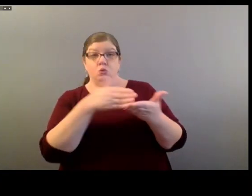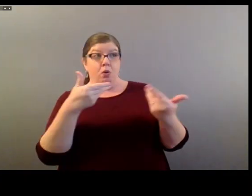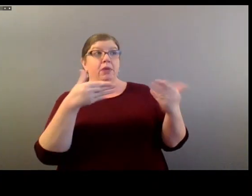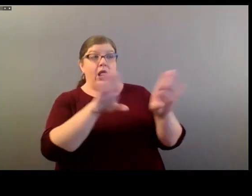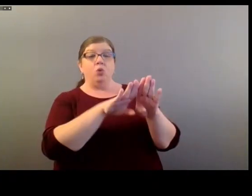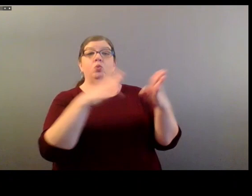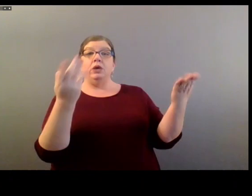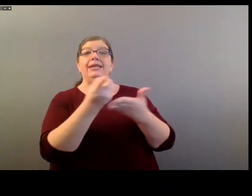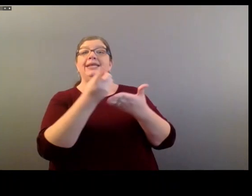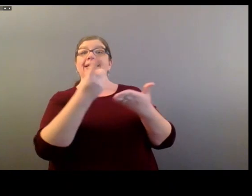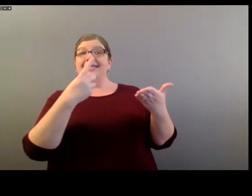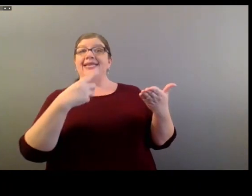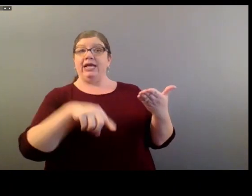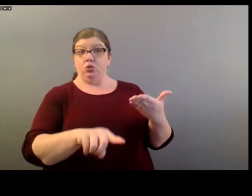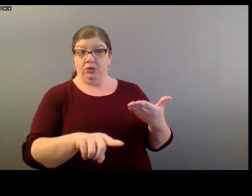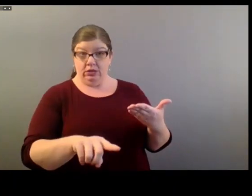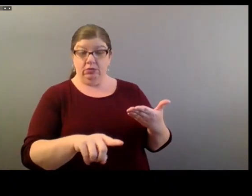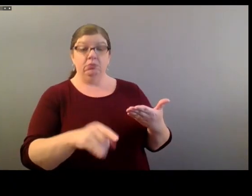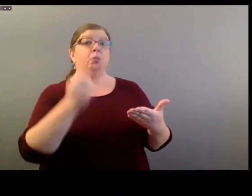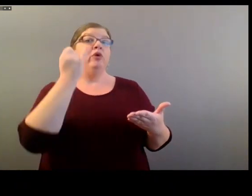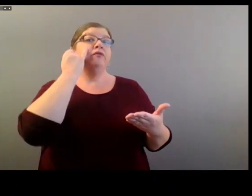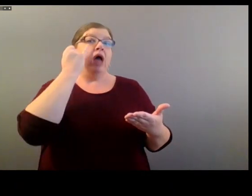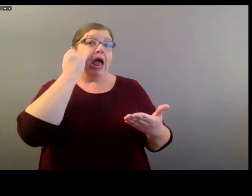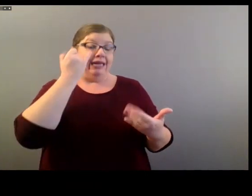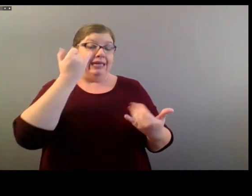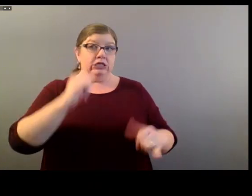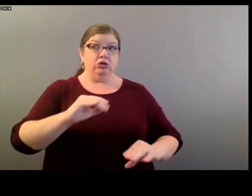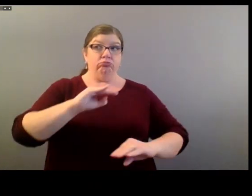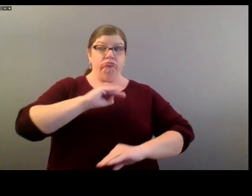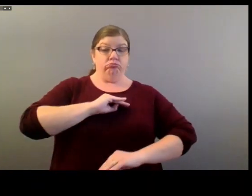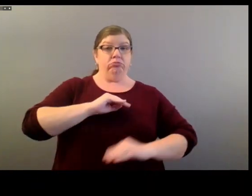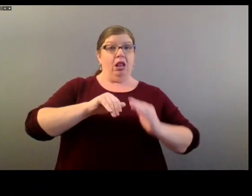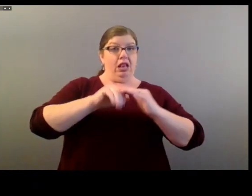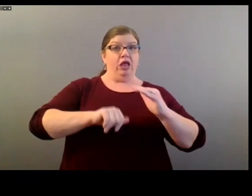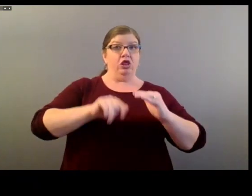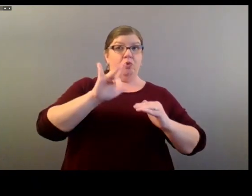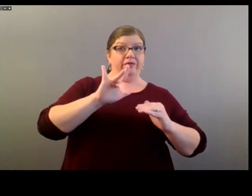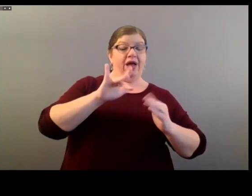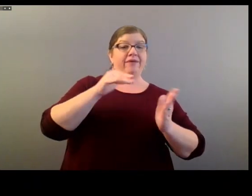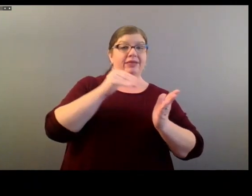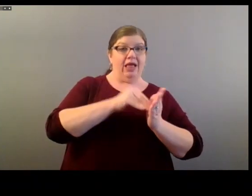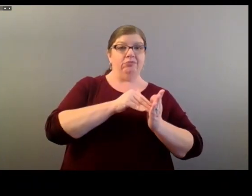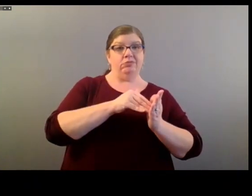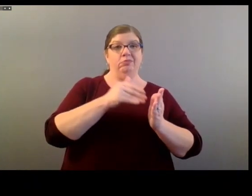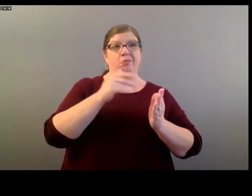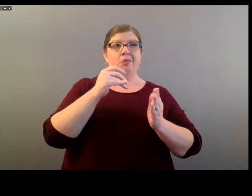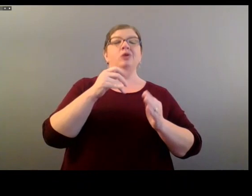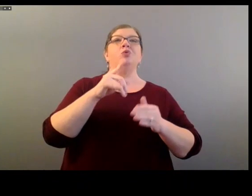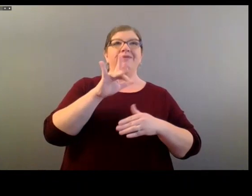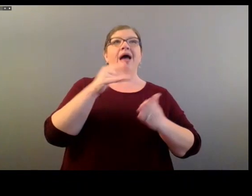next week, providing we meet the case rate of less than 25,000 on Monday evening.